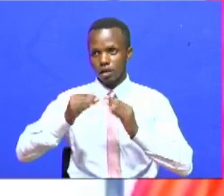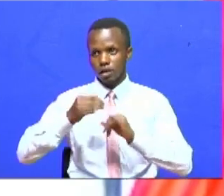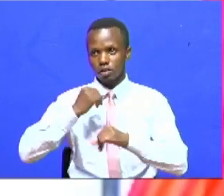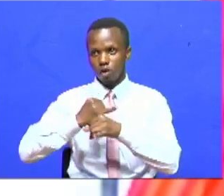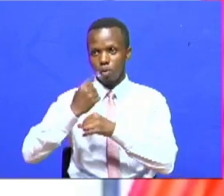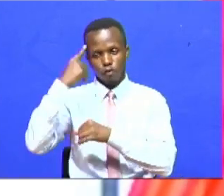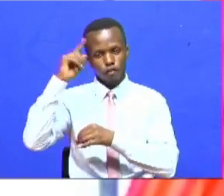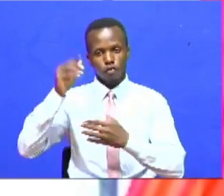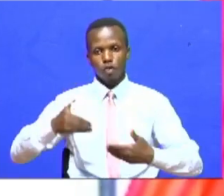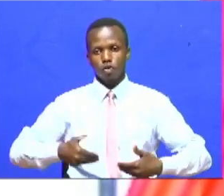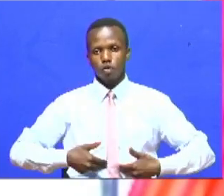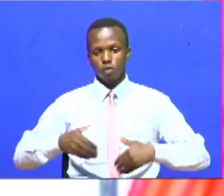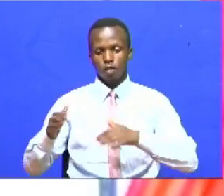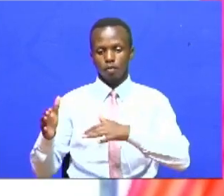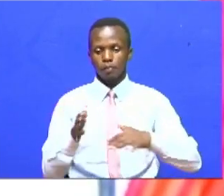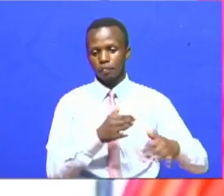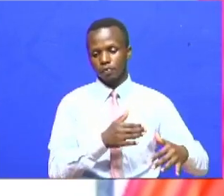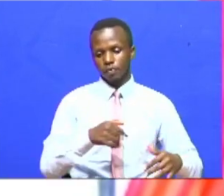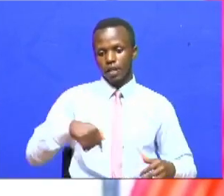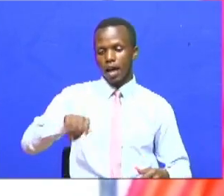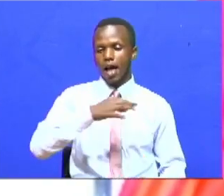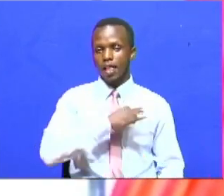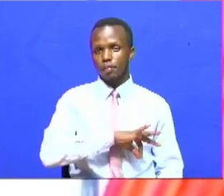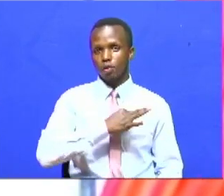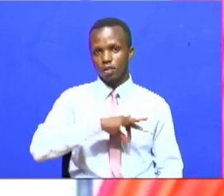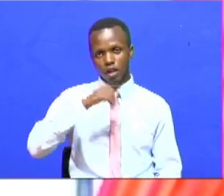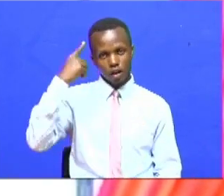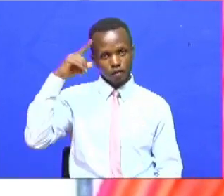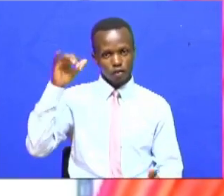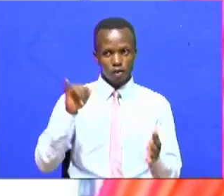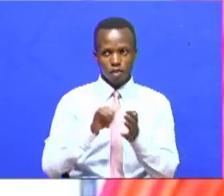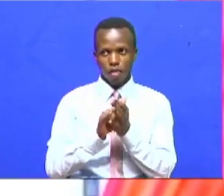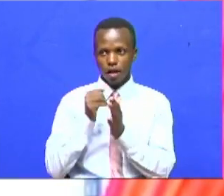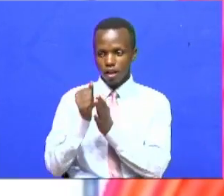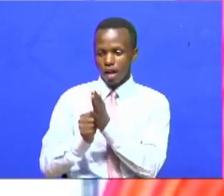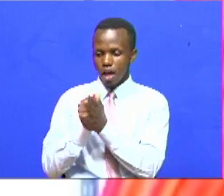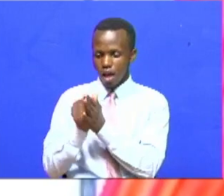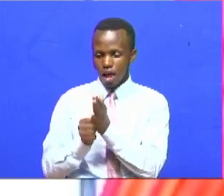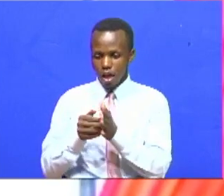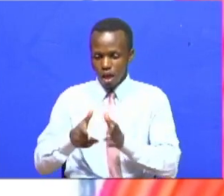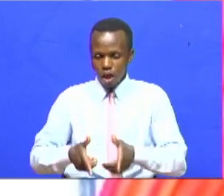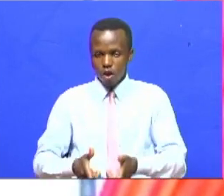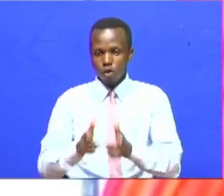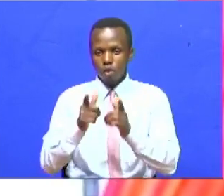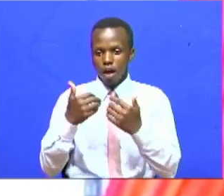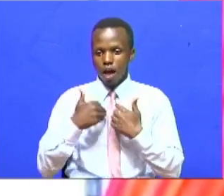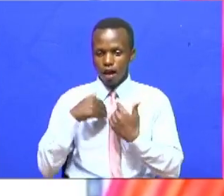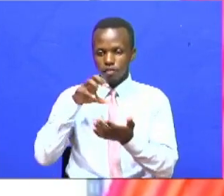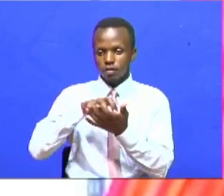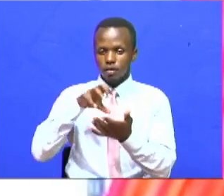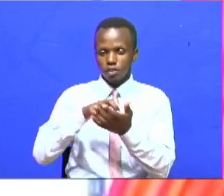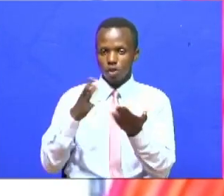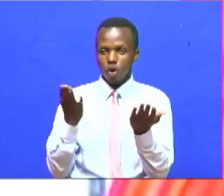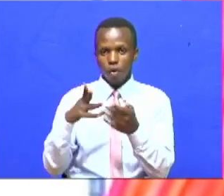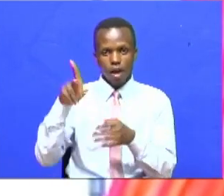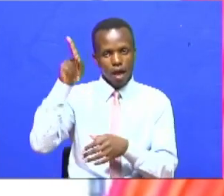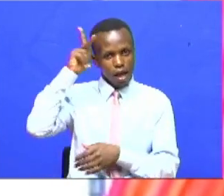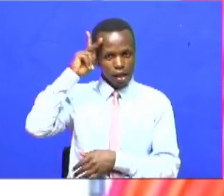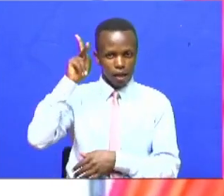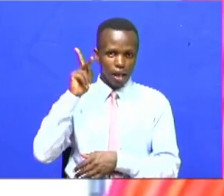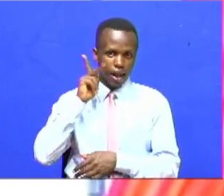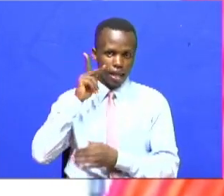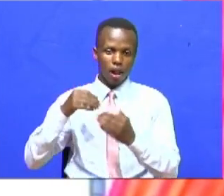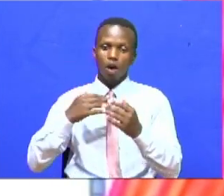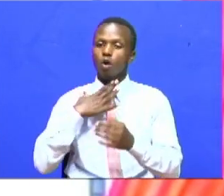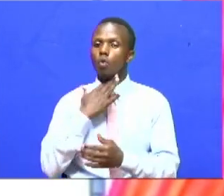But we are also a beneficiary of this railway with the Tutakuana station hapo Karen, and we want the contractor and the whole